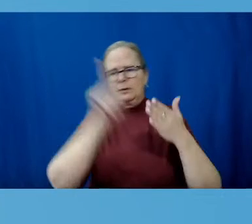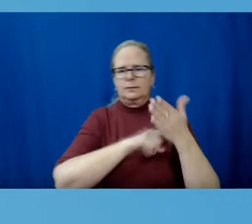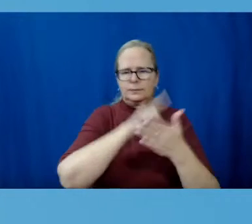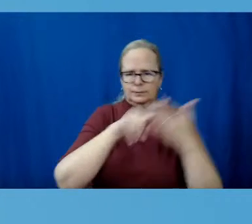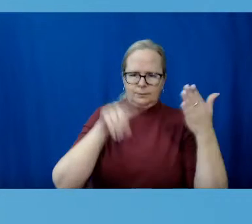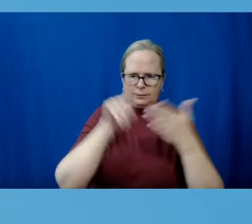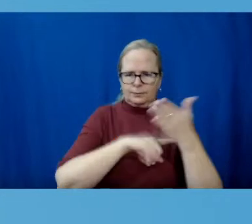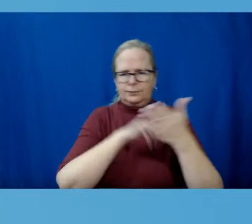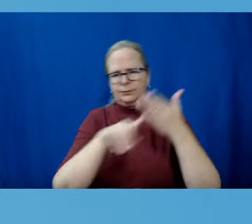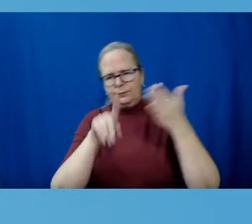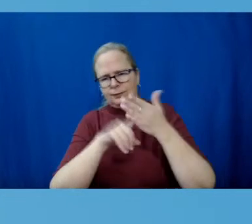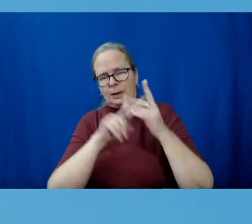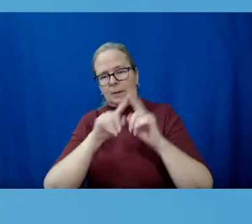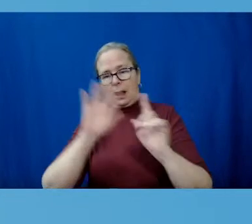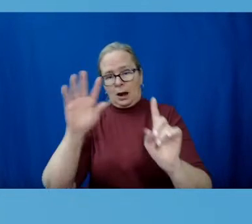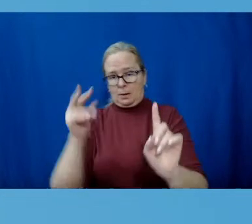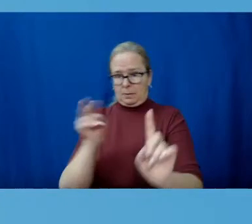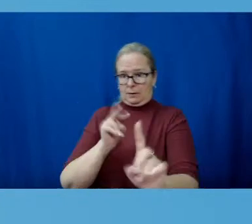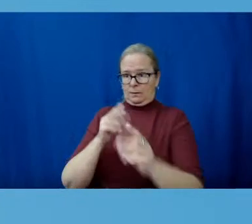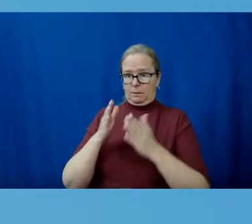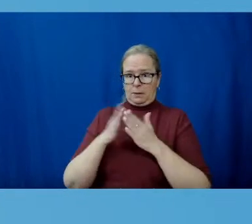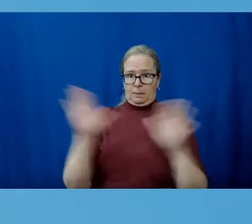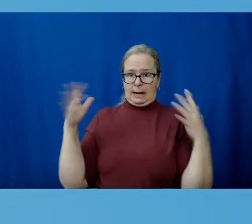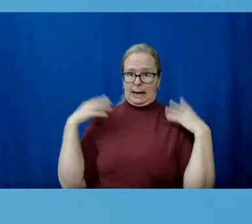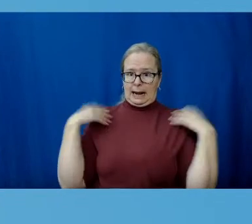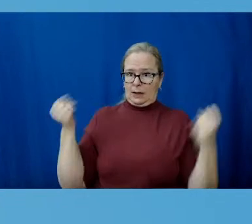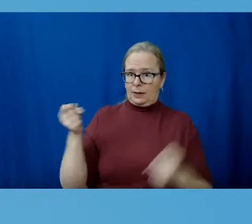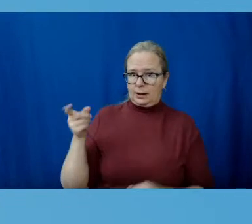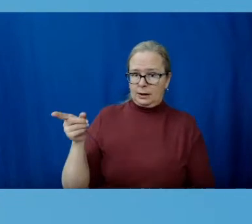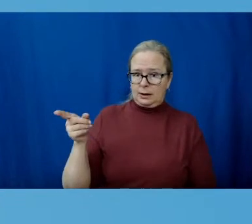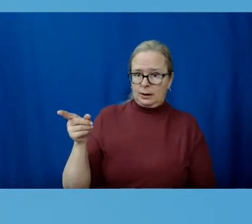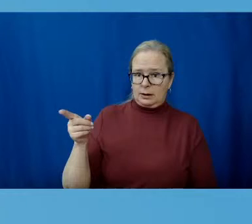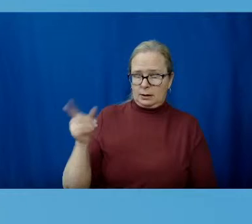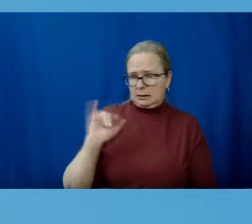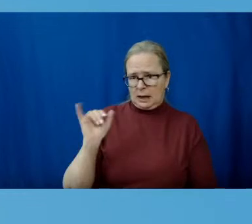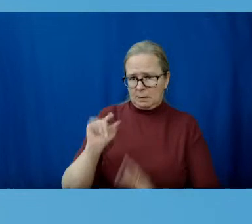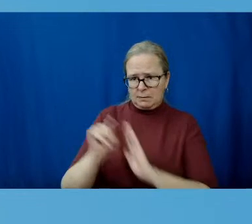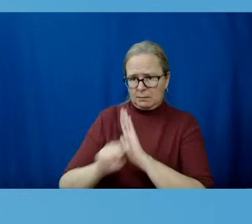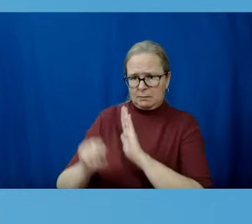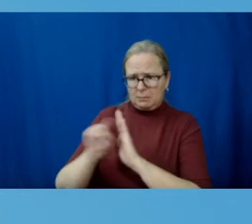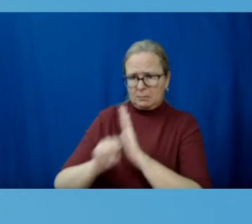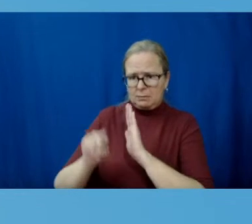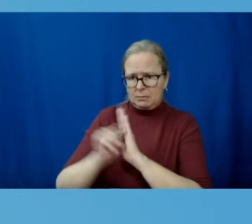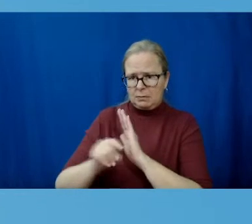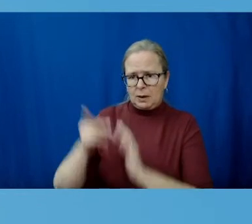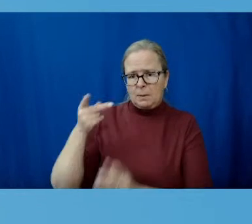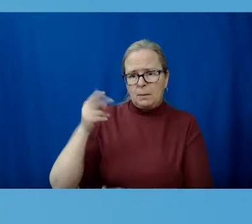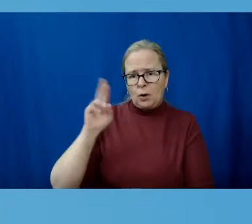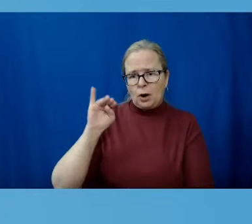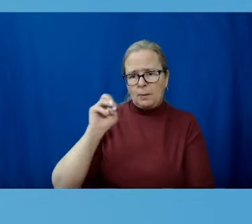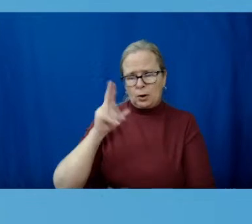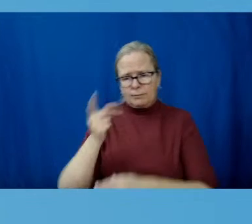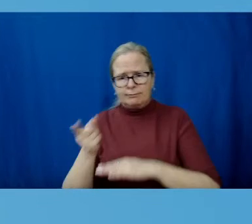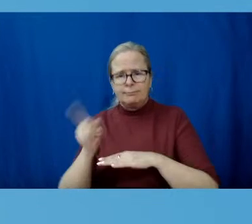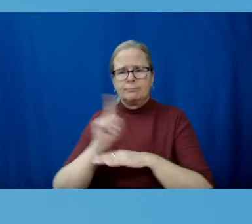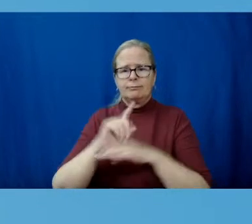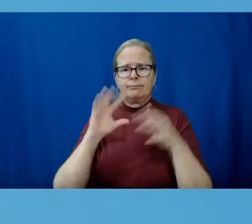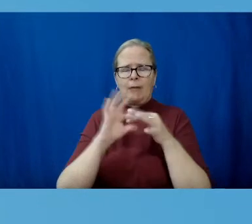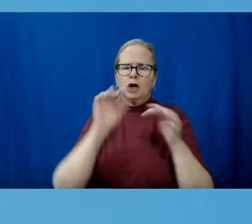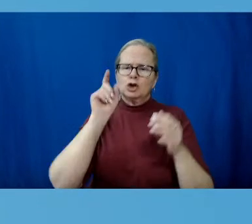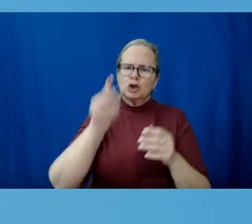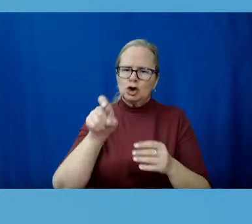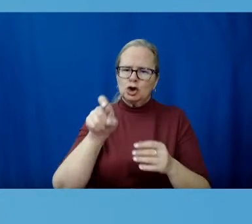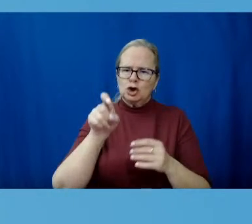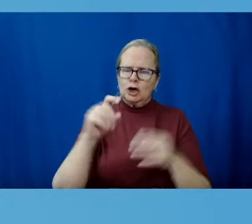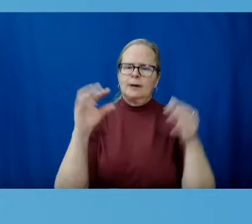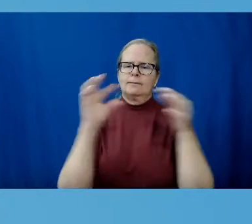airtime to talk about masks or vaccines, instead of talking about vaccines being safe and effective, you should go get one. Instead, we